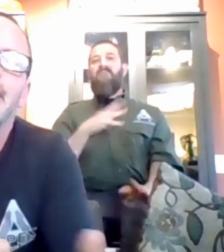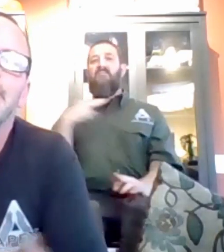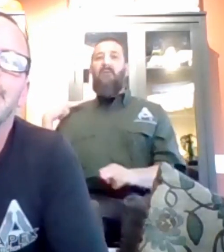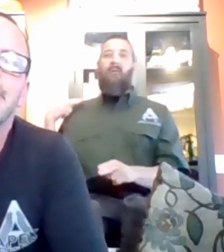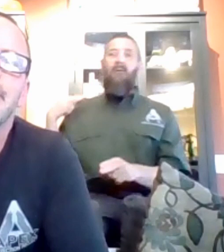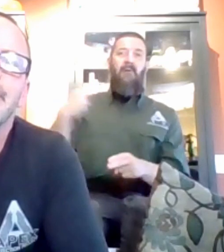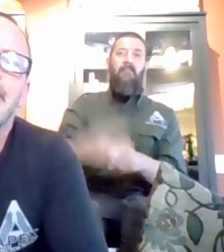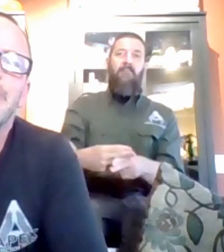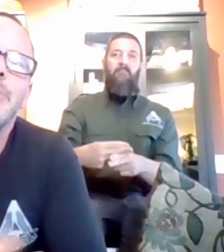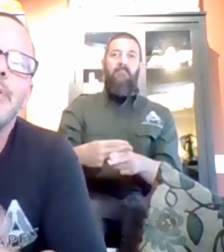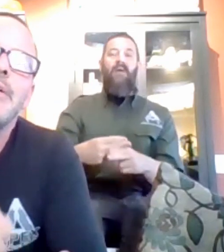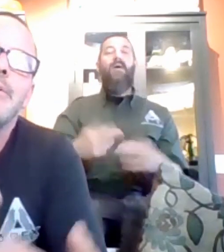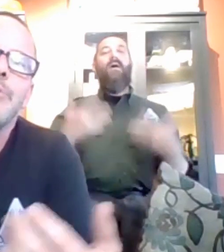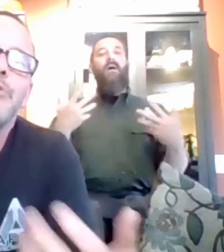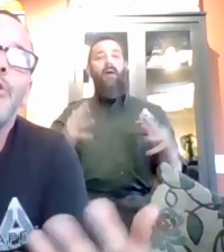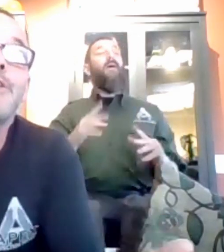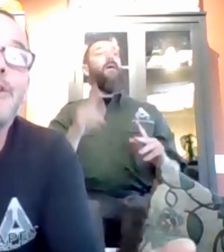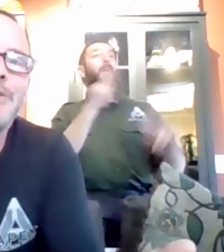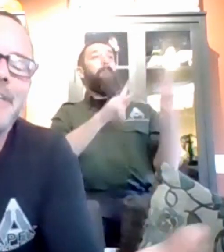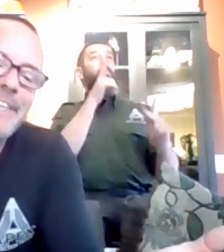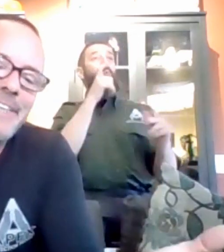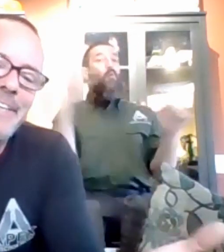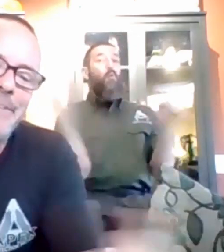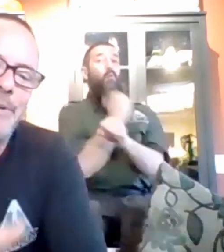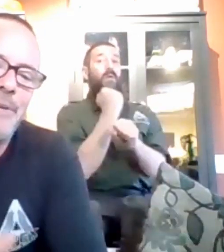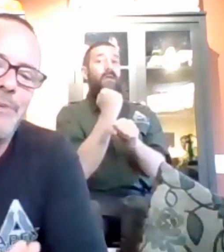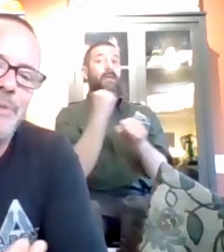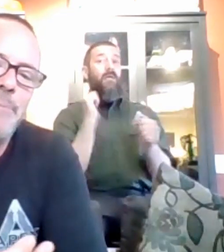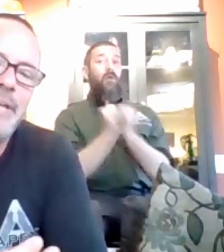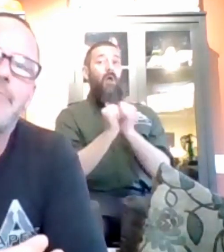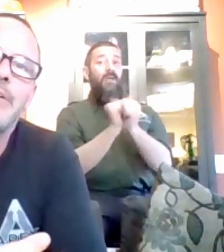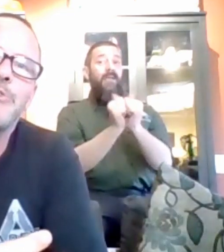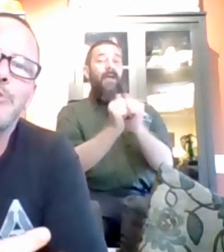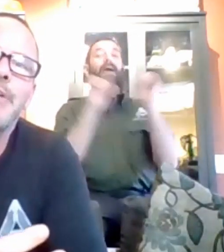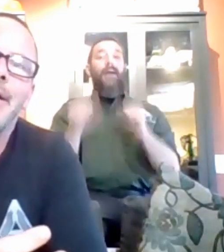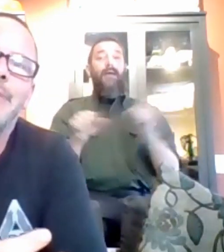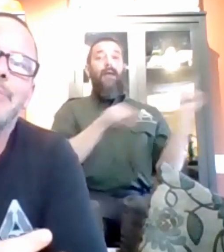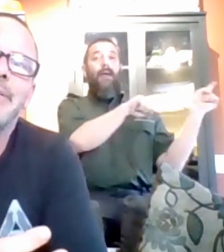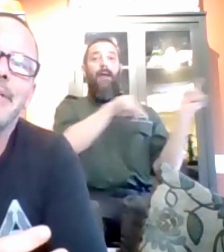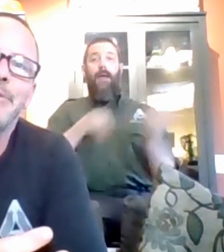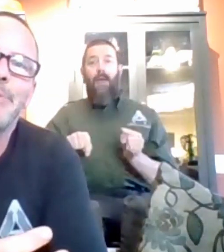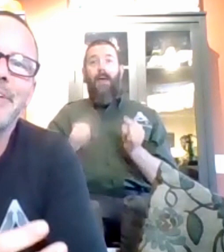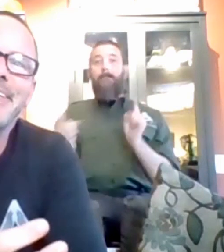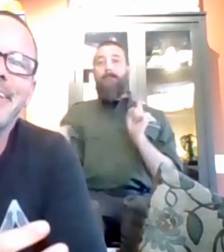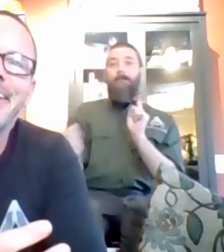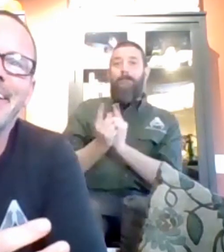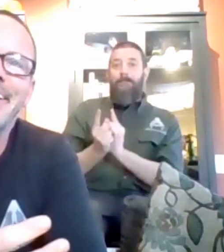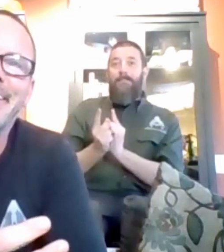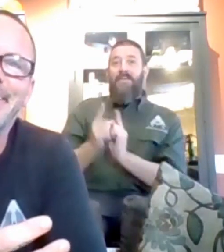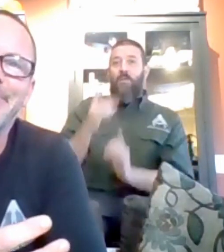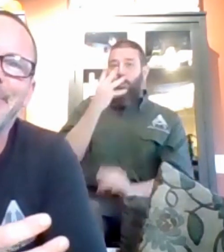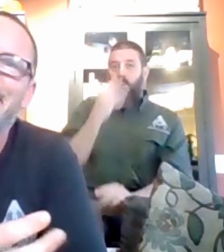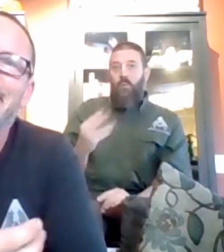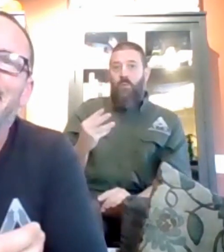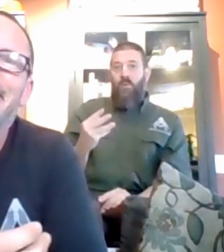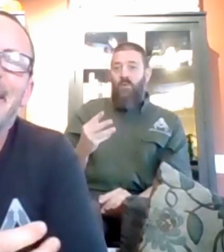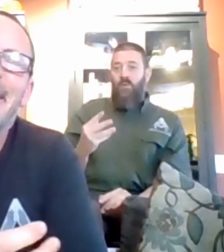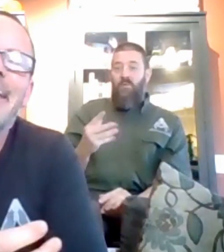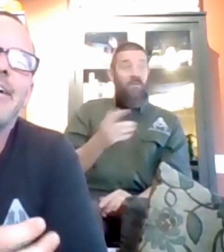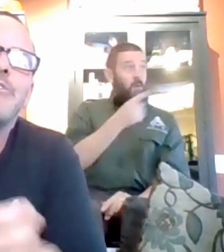them gets to come and meet them and hang out with them and stuff like that. So Thor and Loki, I mean, it was a big Avengers time when